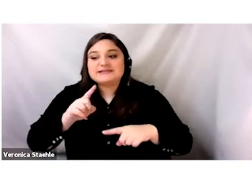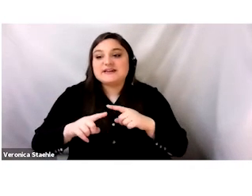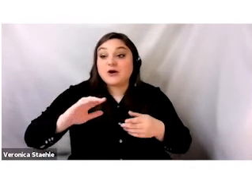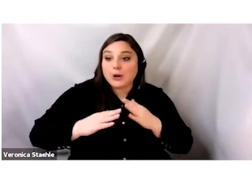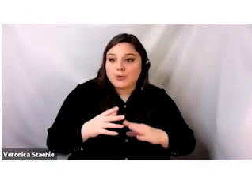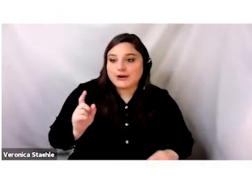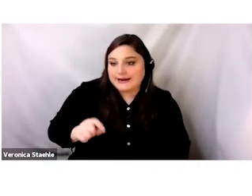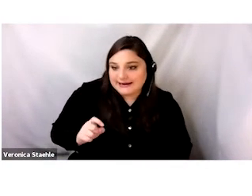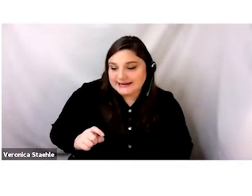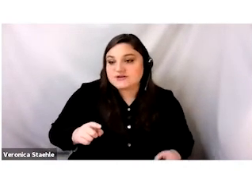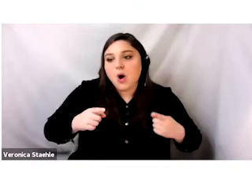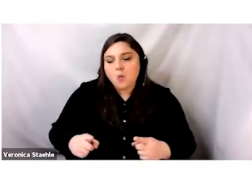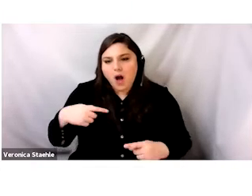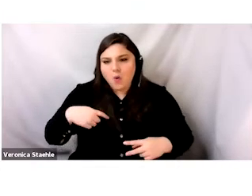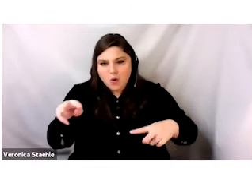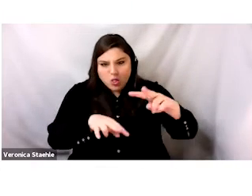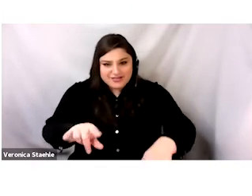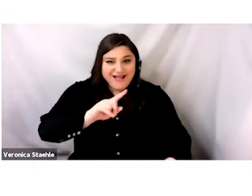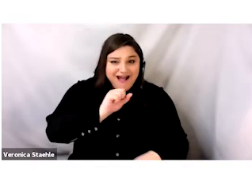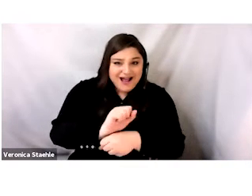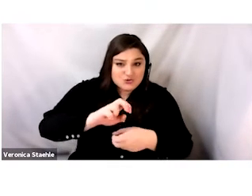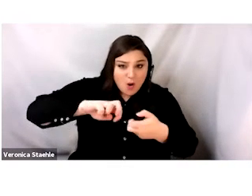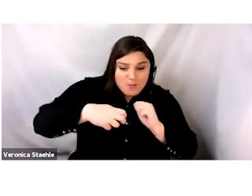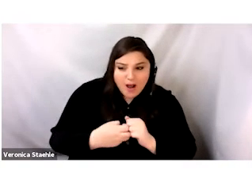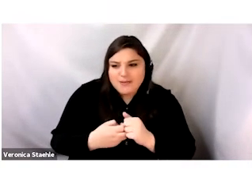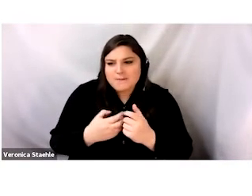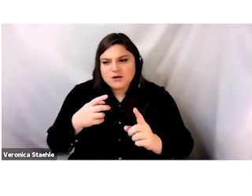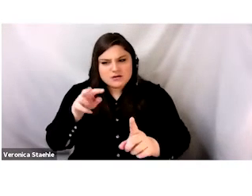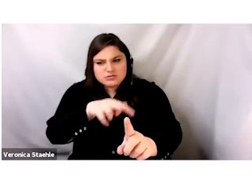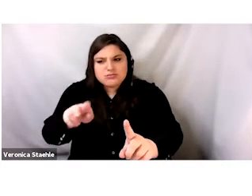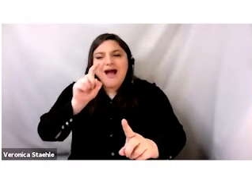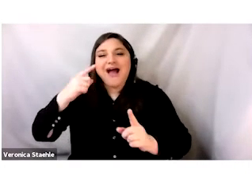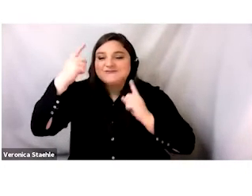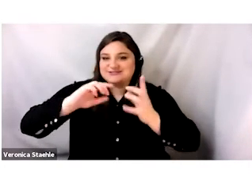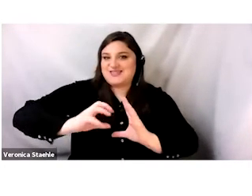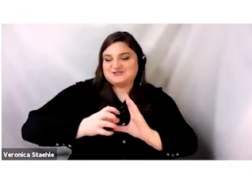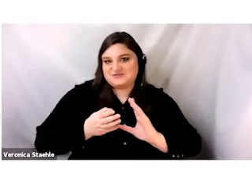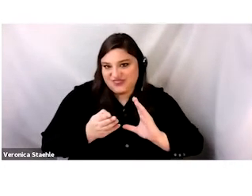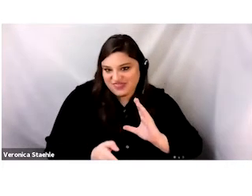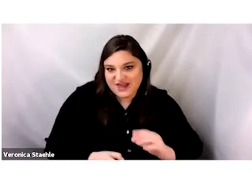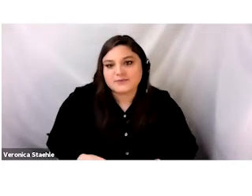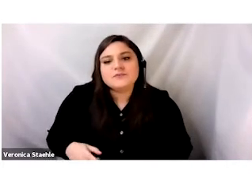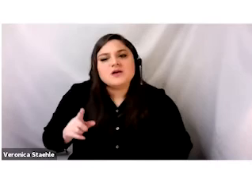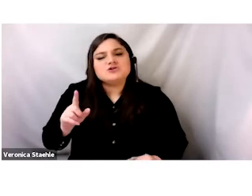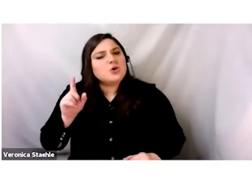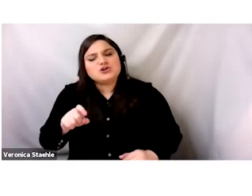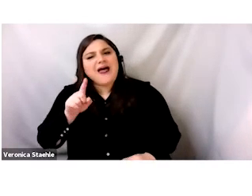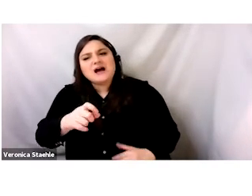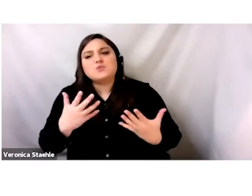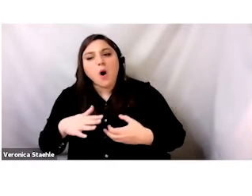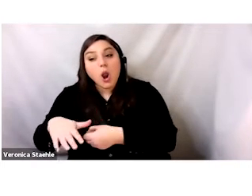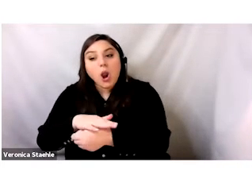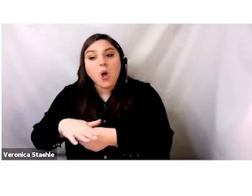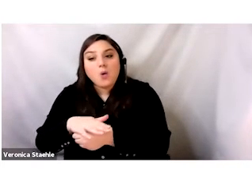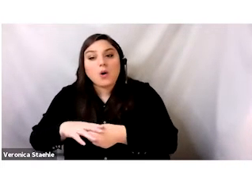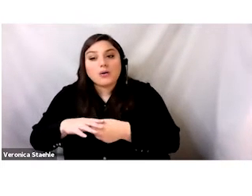the problem at hand that we're looking to address. Questions to consider: what local issues matter most to community members, and how